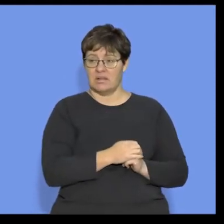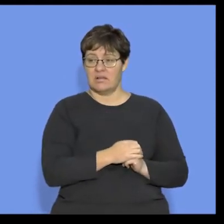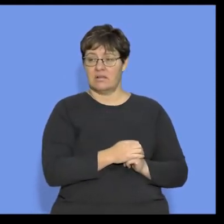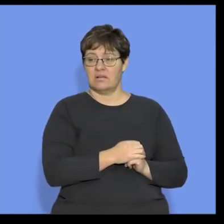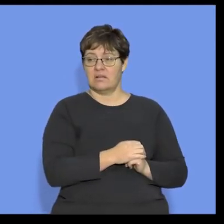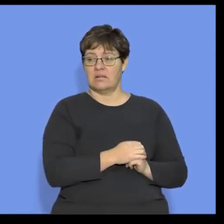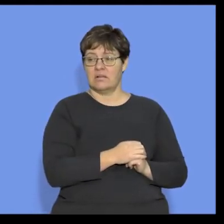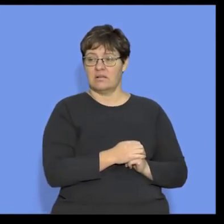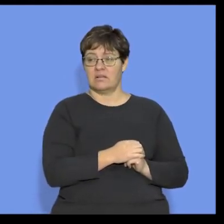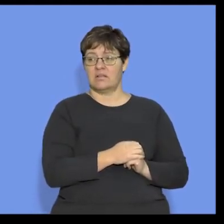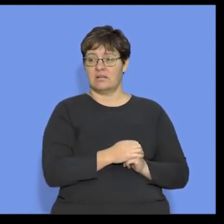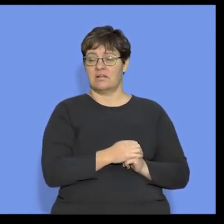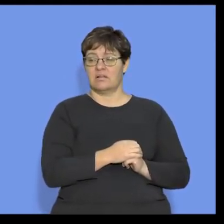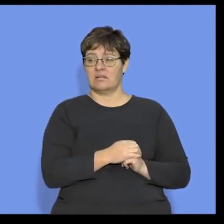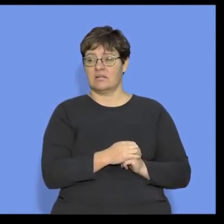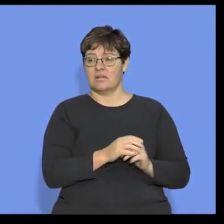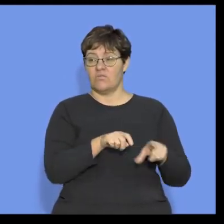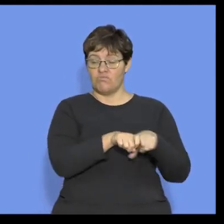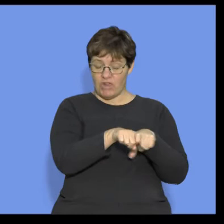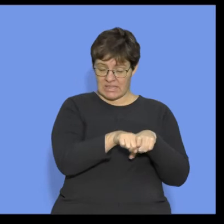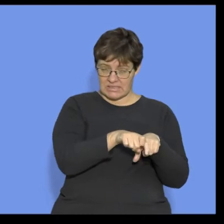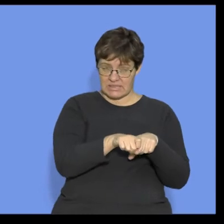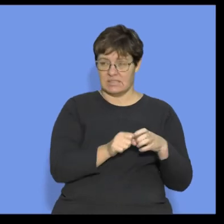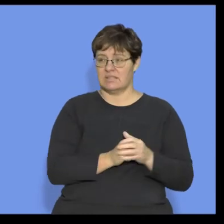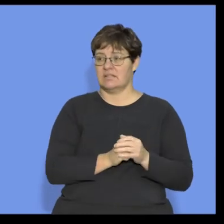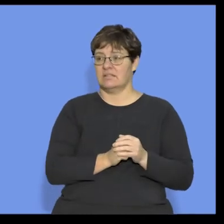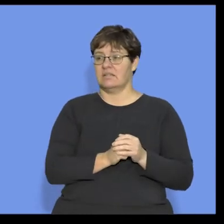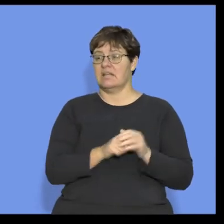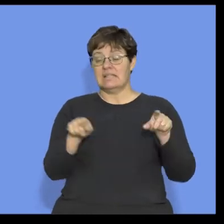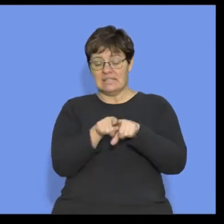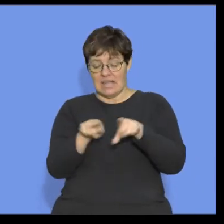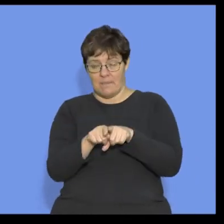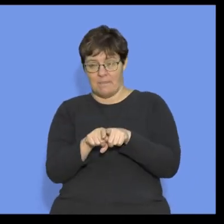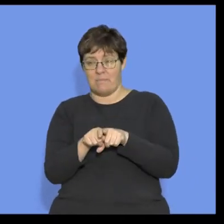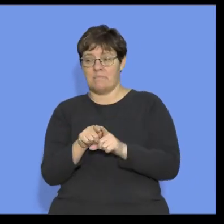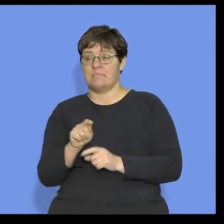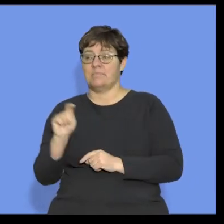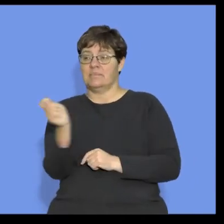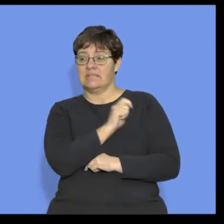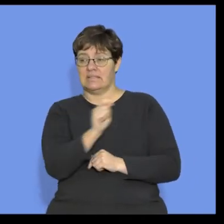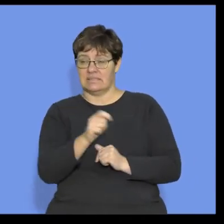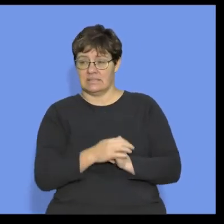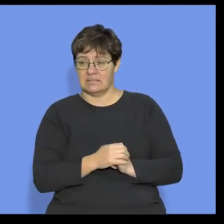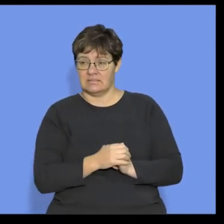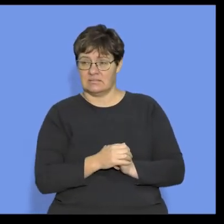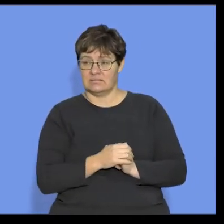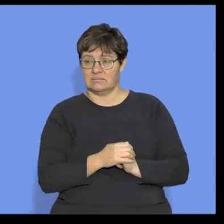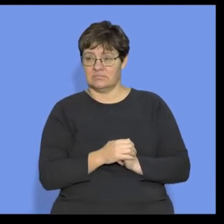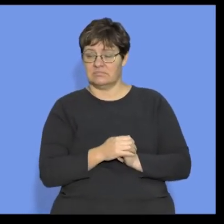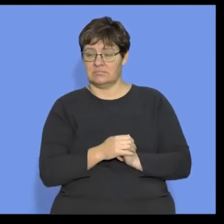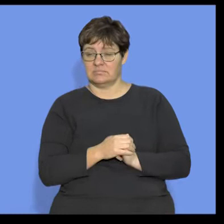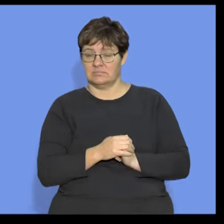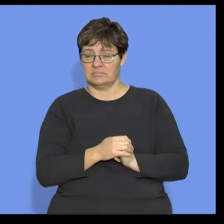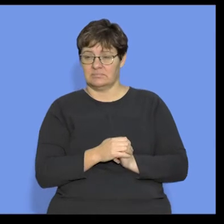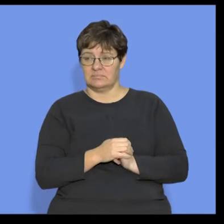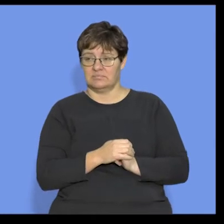Peter wins, and wins a race. Are we together? Because this we're talking about a race in the first branch, and we're talking about a tennis